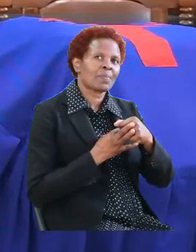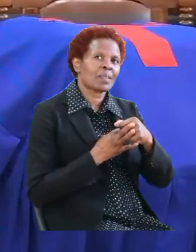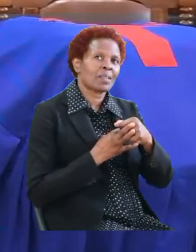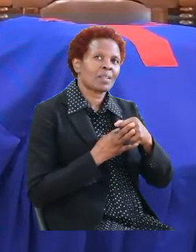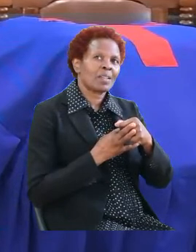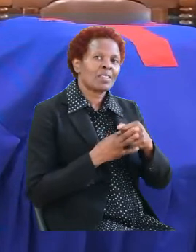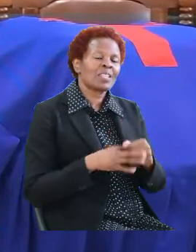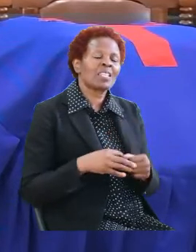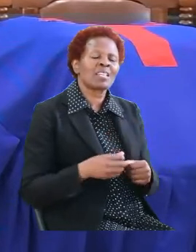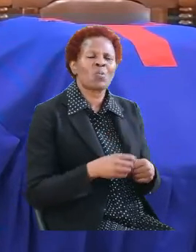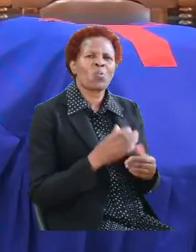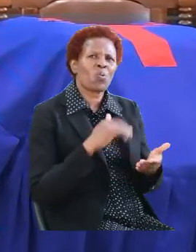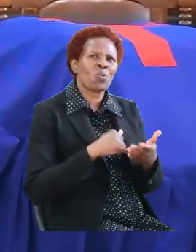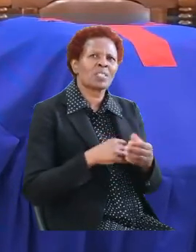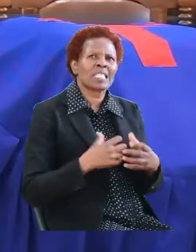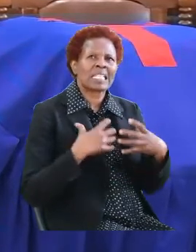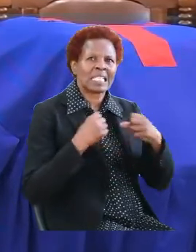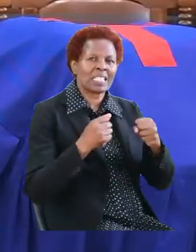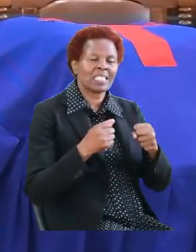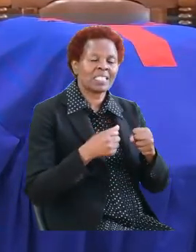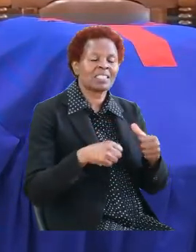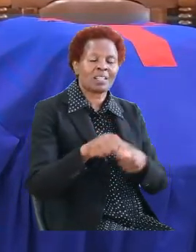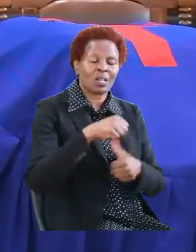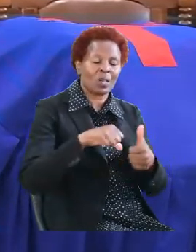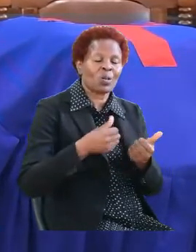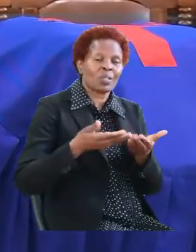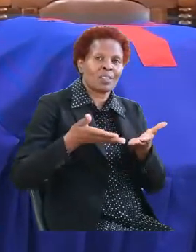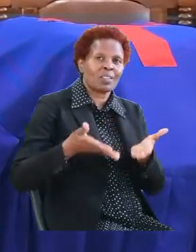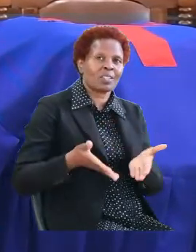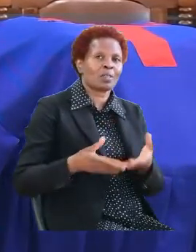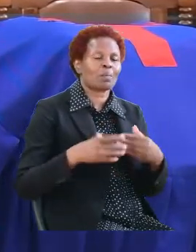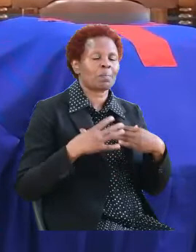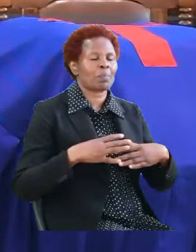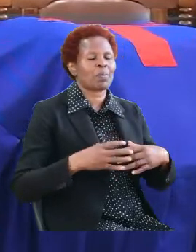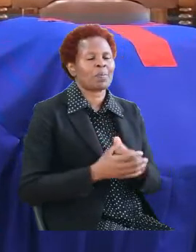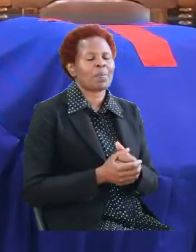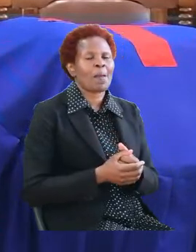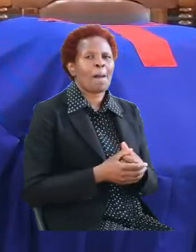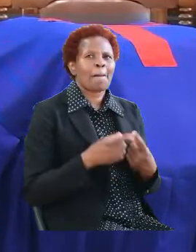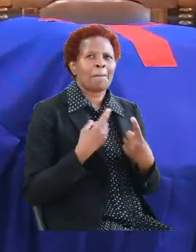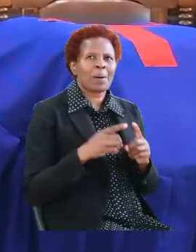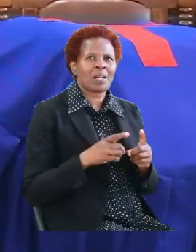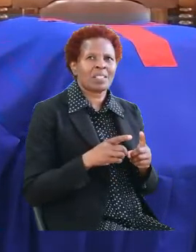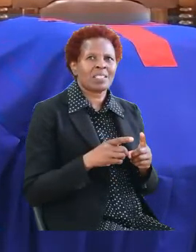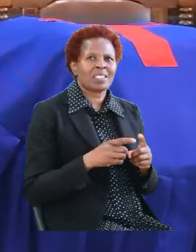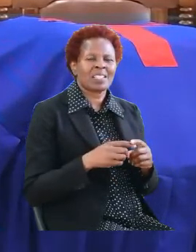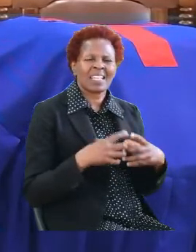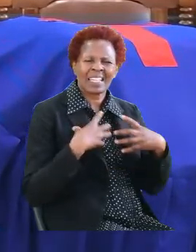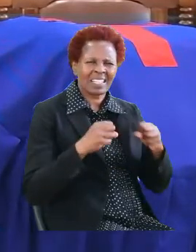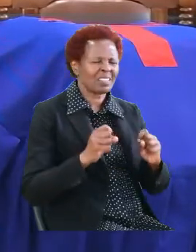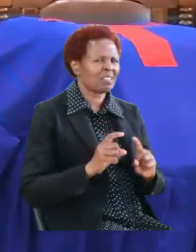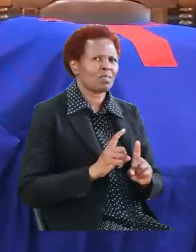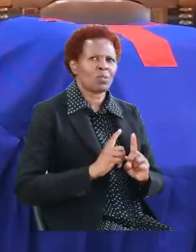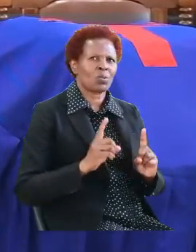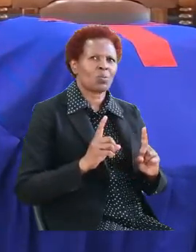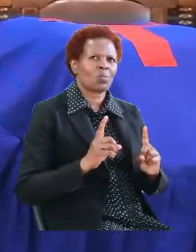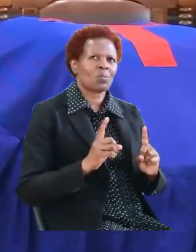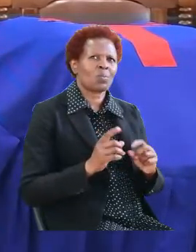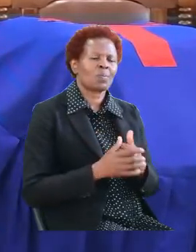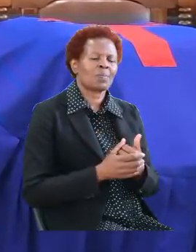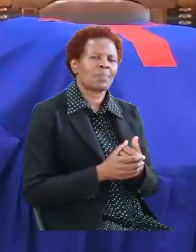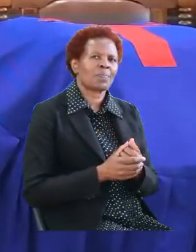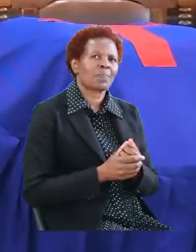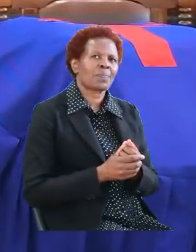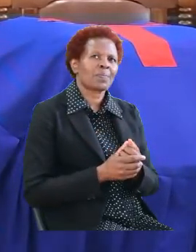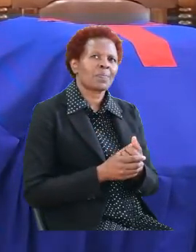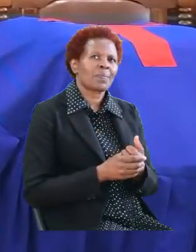them was amongst their town. It was amongst them, but it was not healing them even then. You